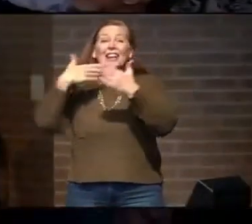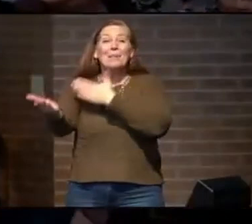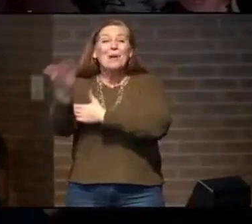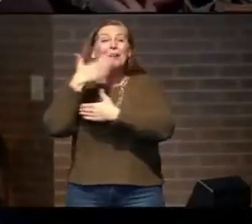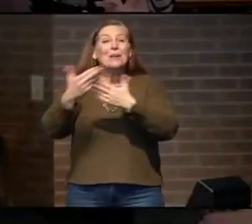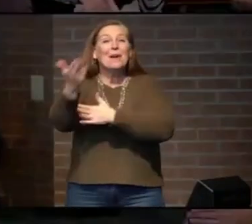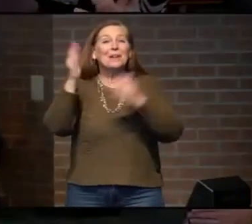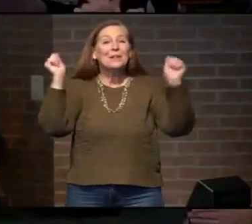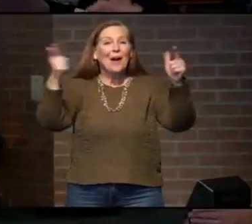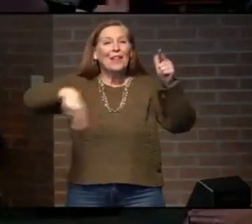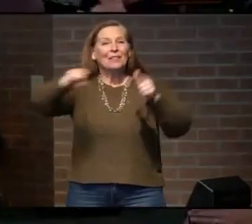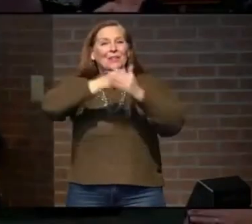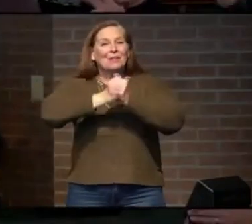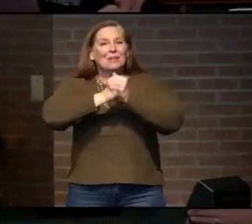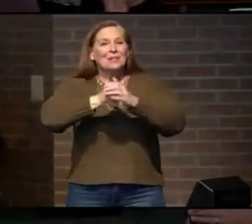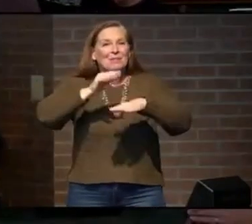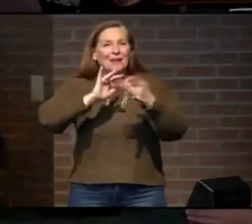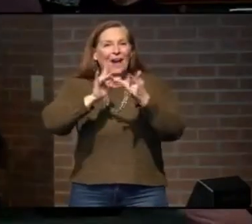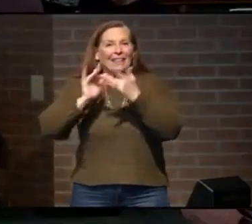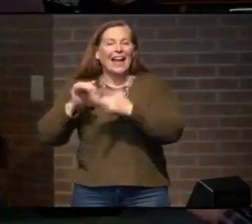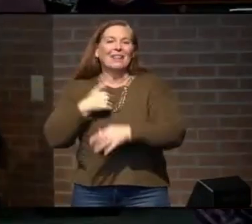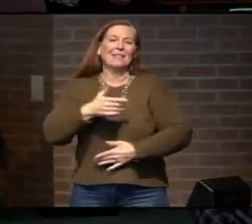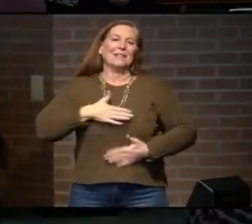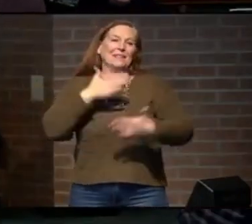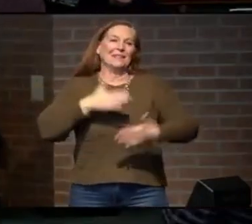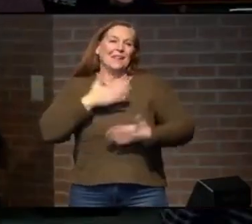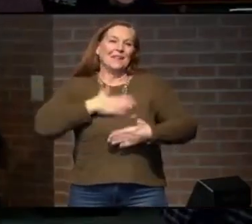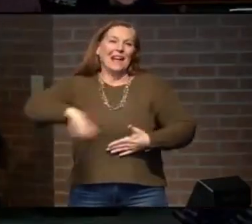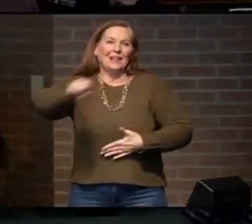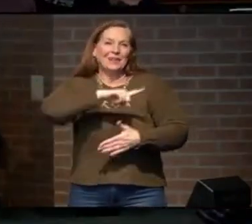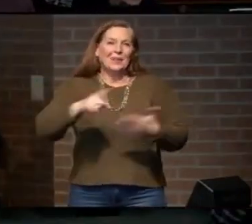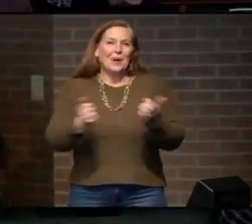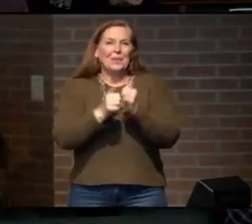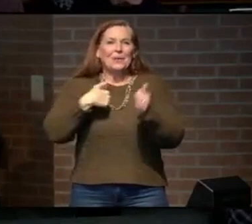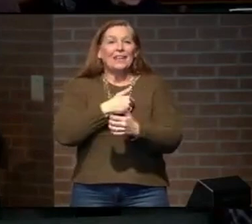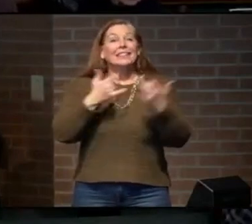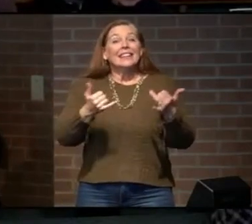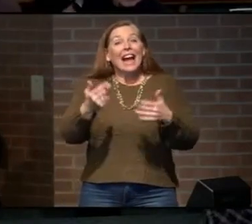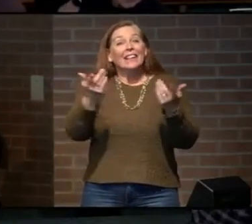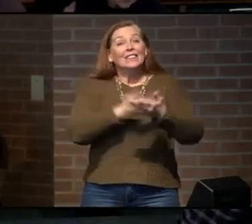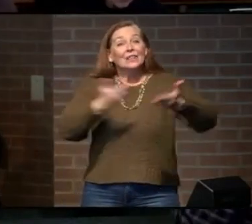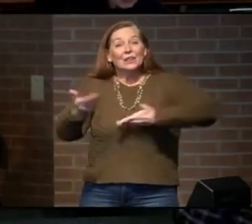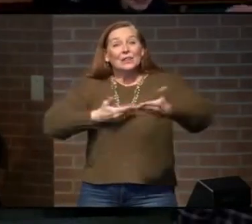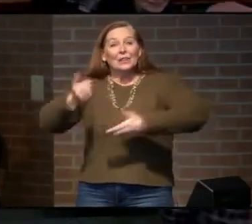all of you who are worshiping online. We are so glad you are with us, and now let's greet one another.